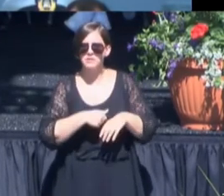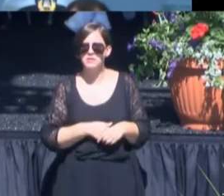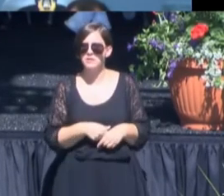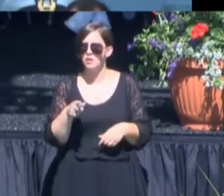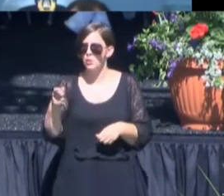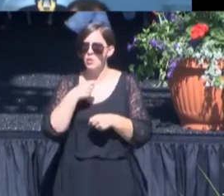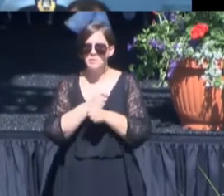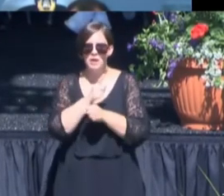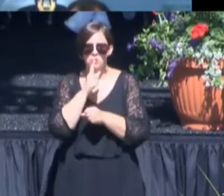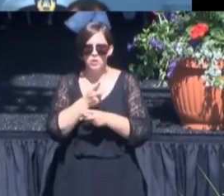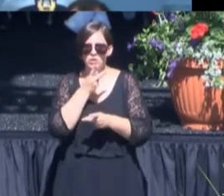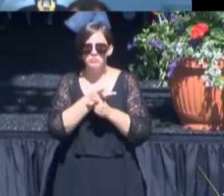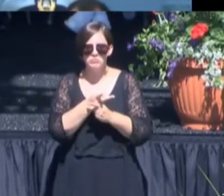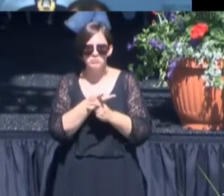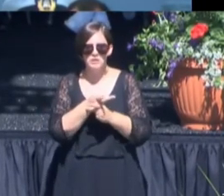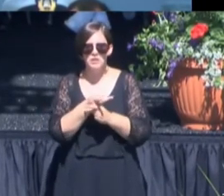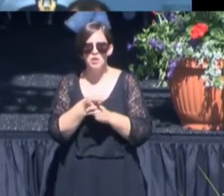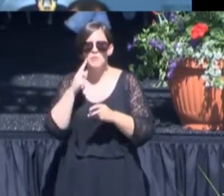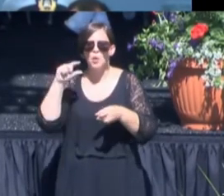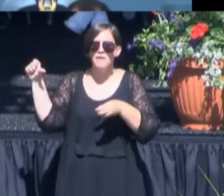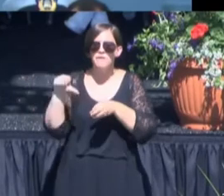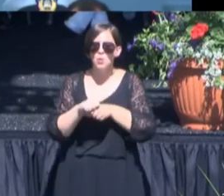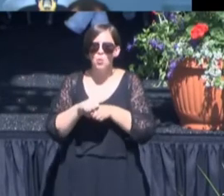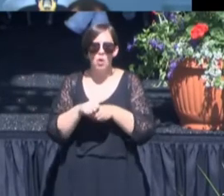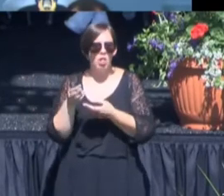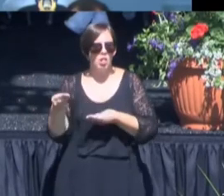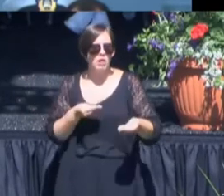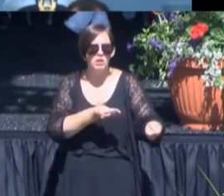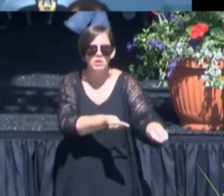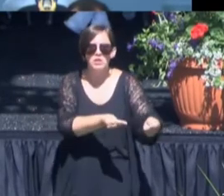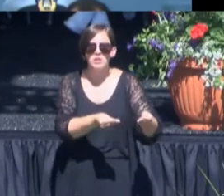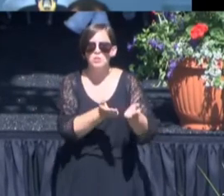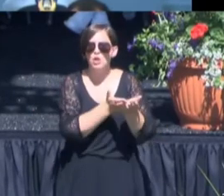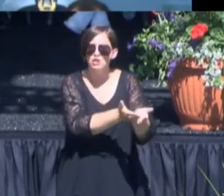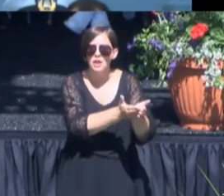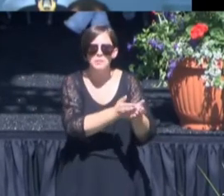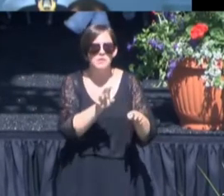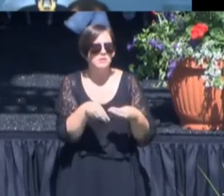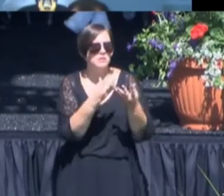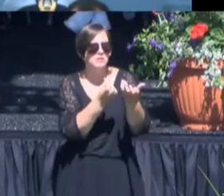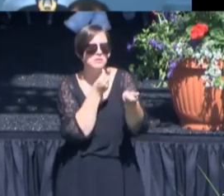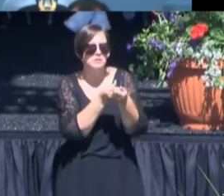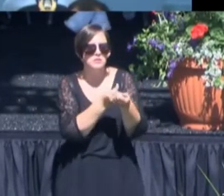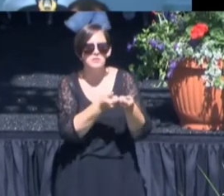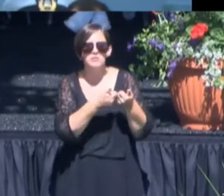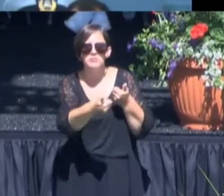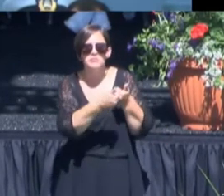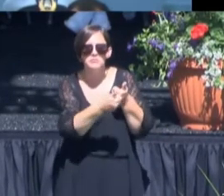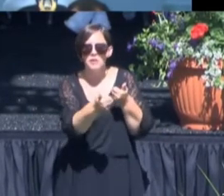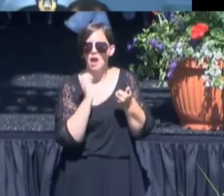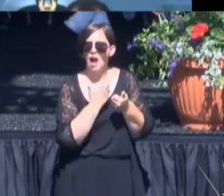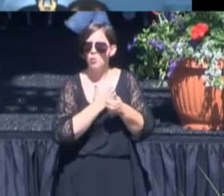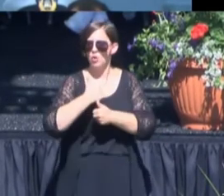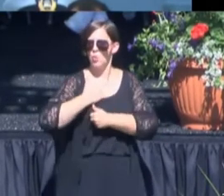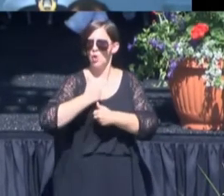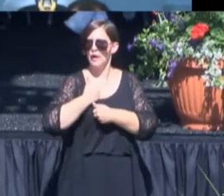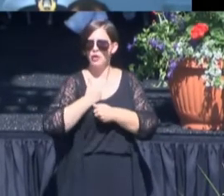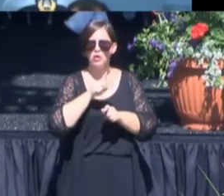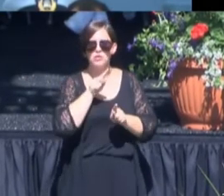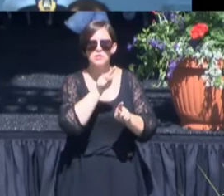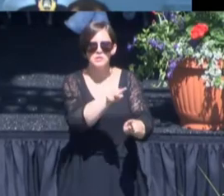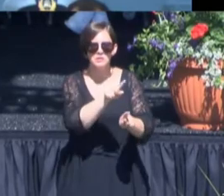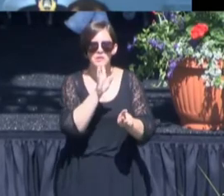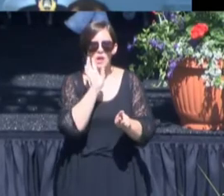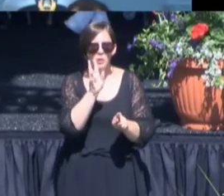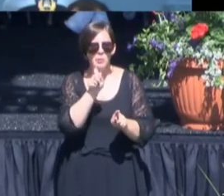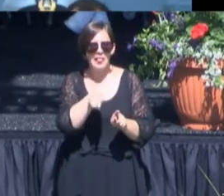our allies and fuel our ships and ferry our warriors. It's as simple as that. And we're going to need you as we see the storm